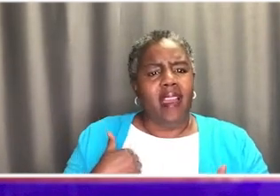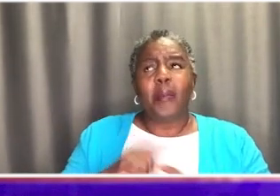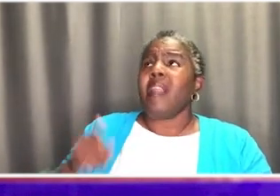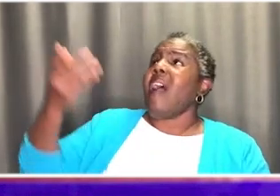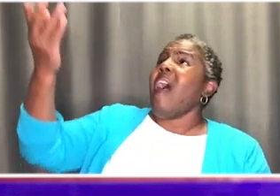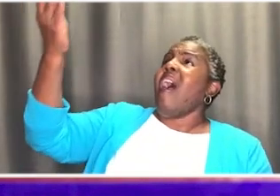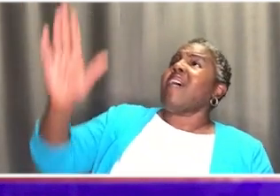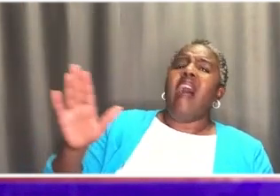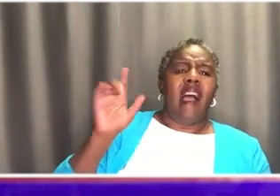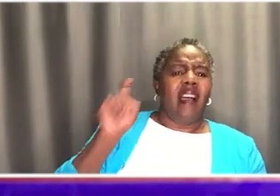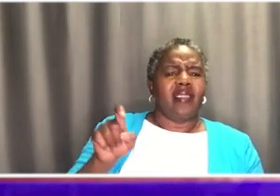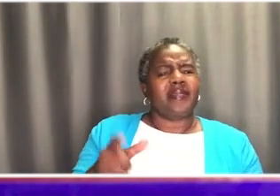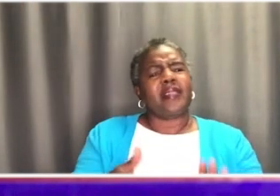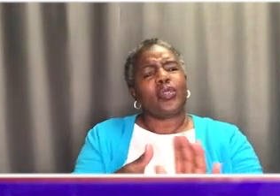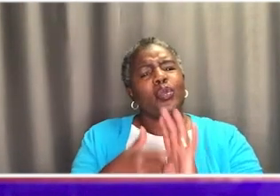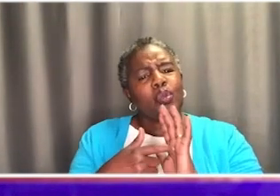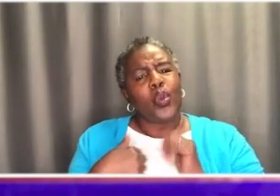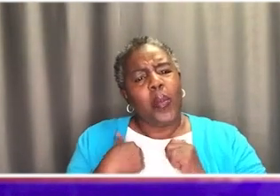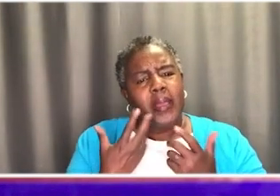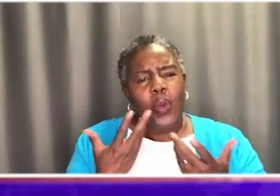God had to show me